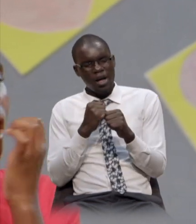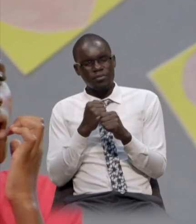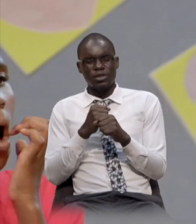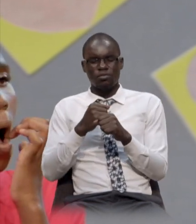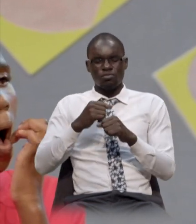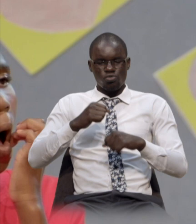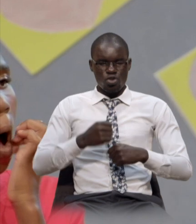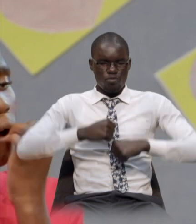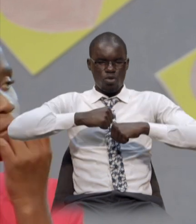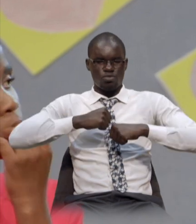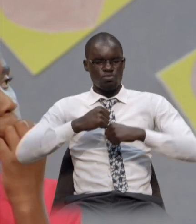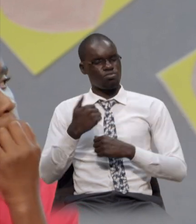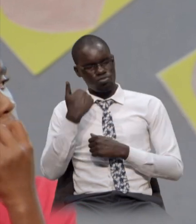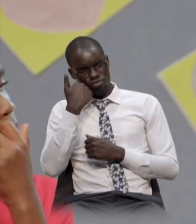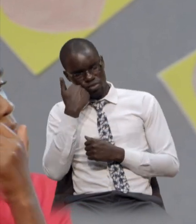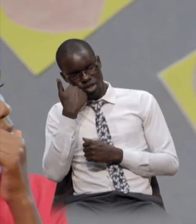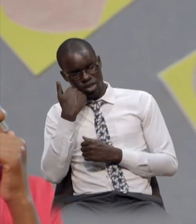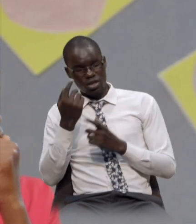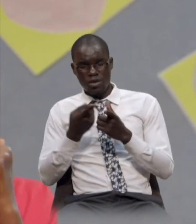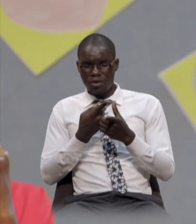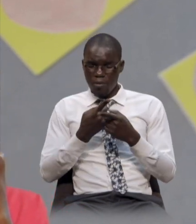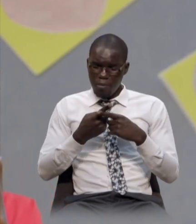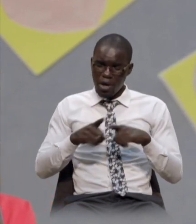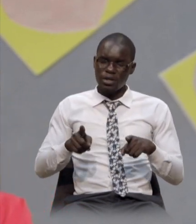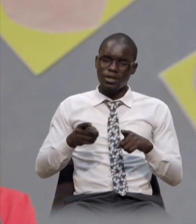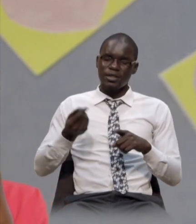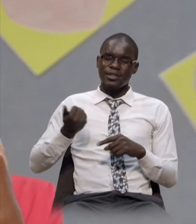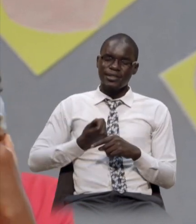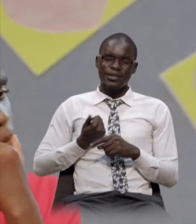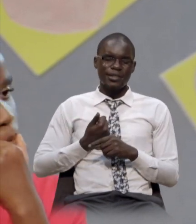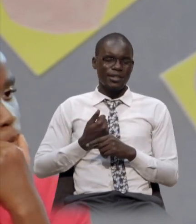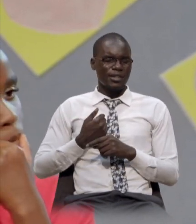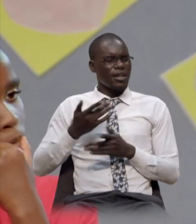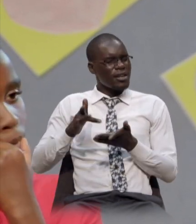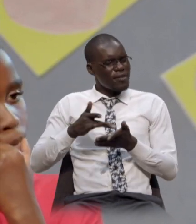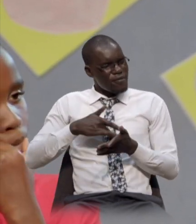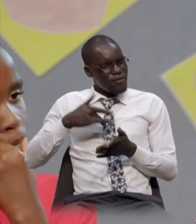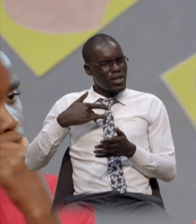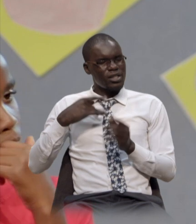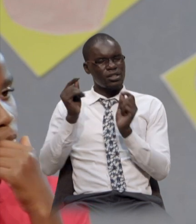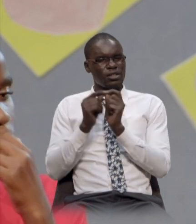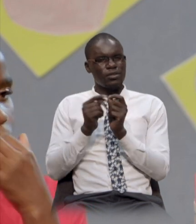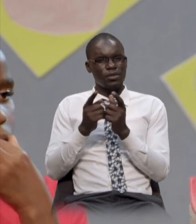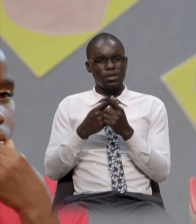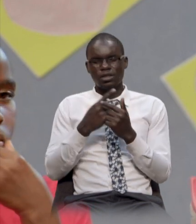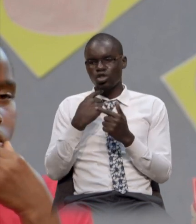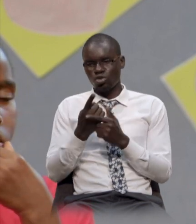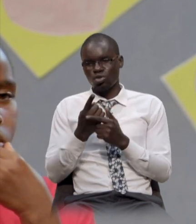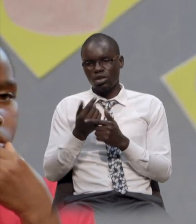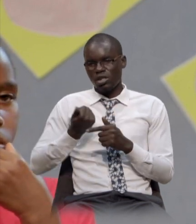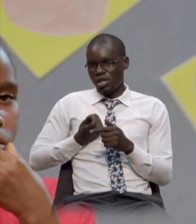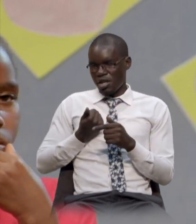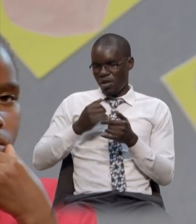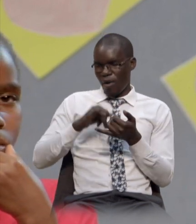hurt and decided to go and tell the wife, I think your husband can be